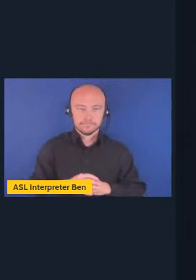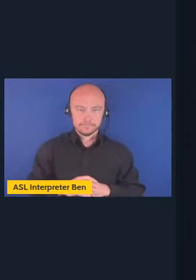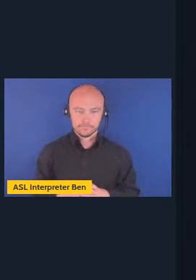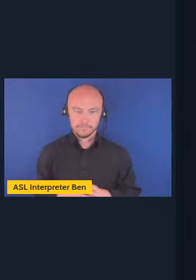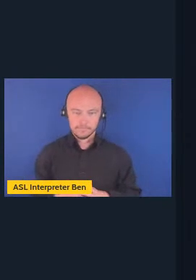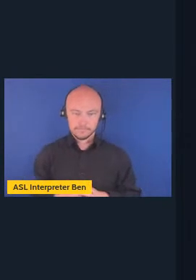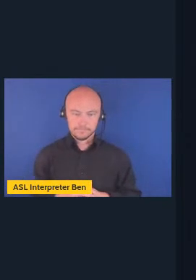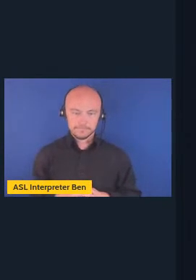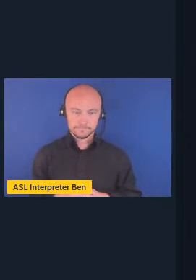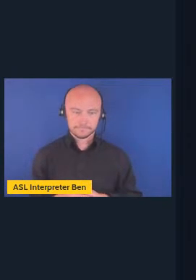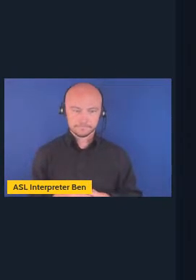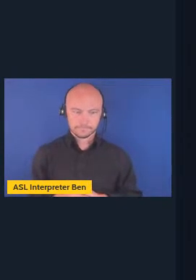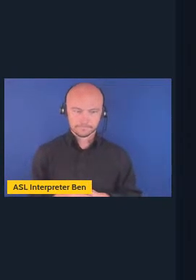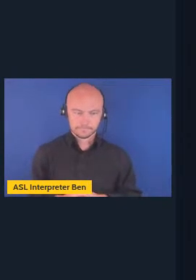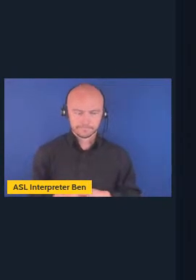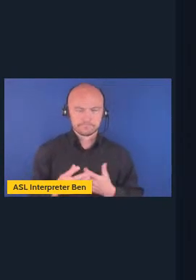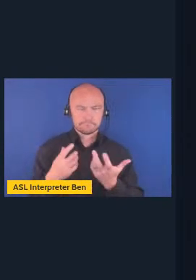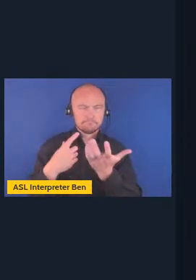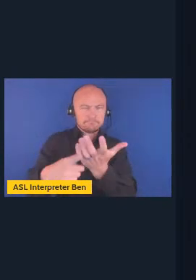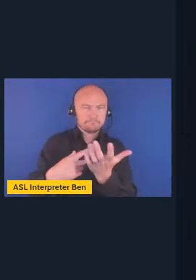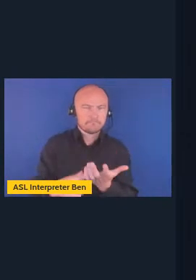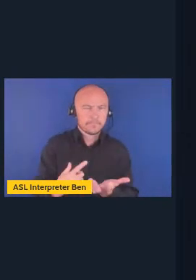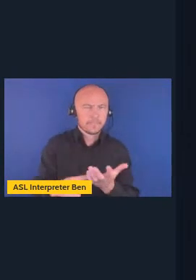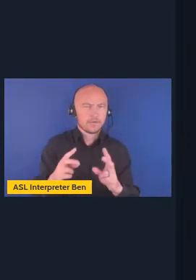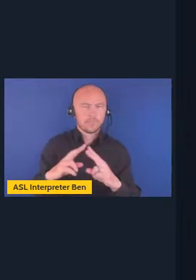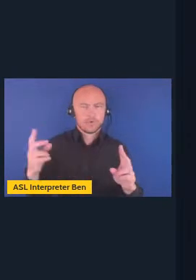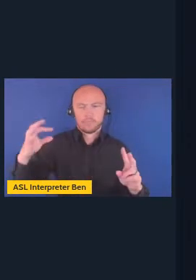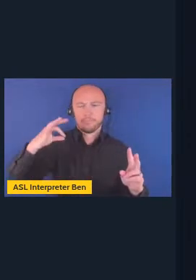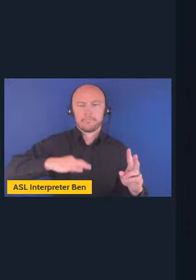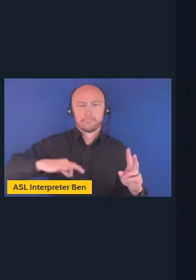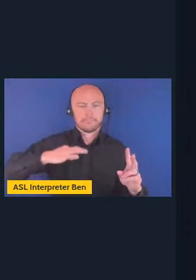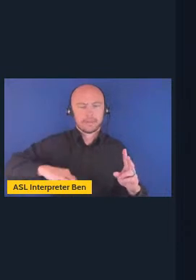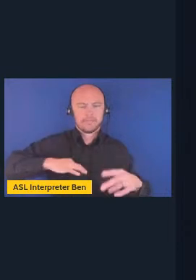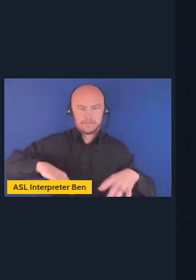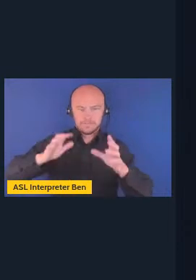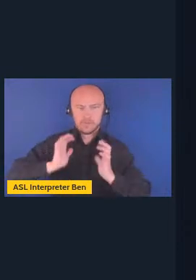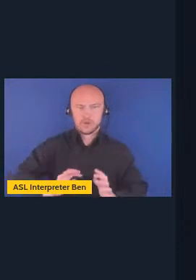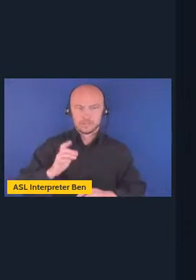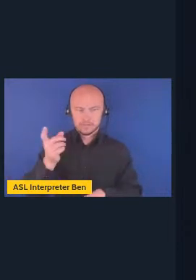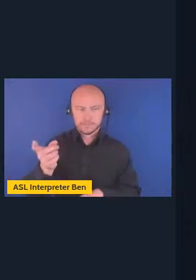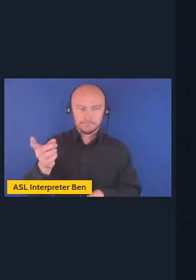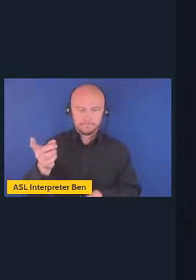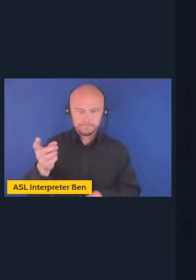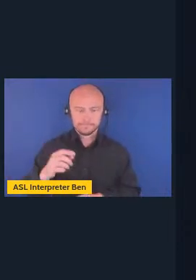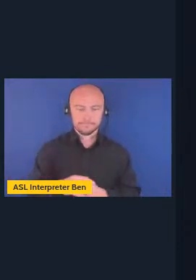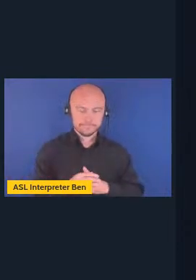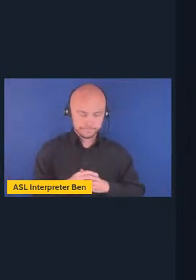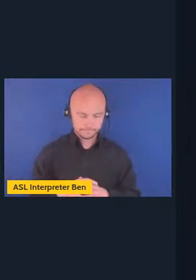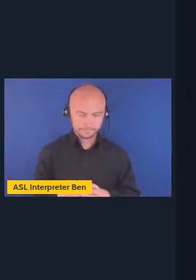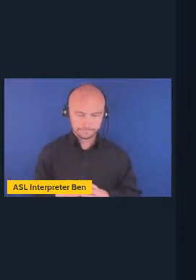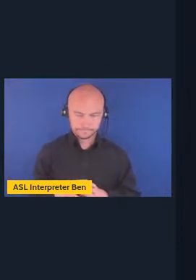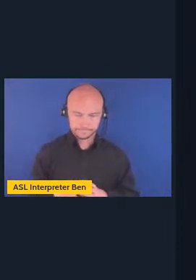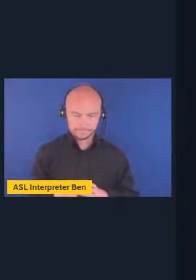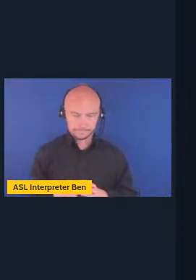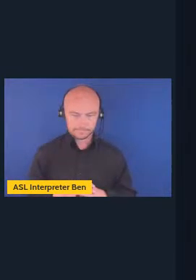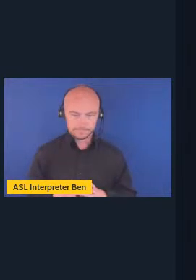So let us discuss what are some benefits customer can expect using Amazon ECS